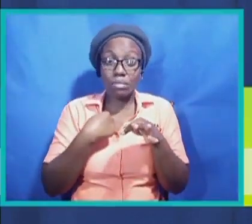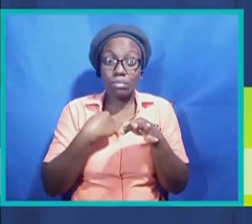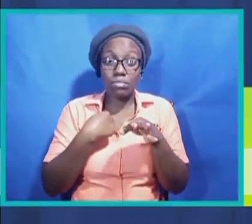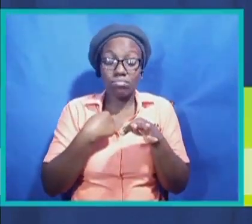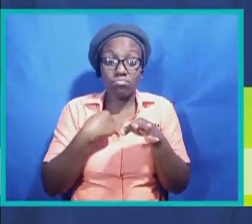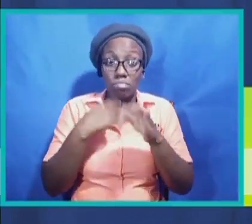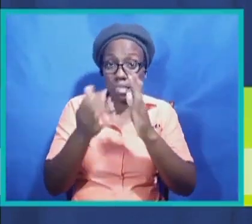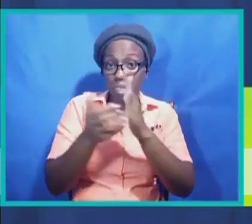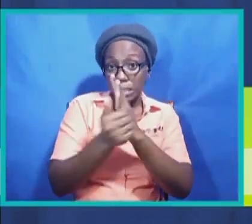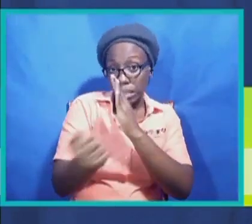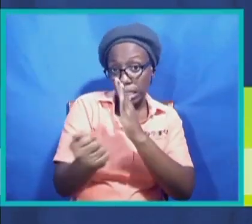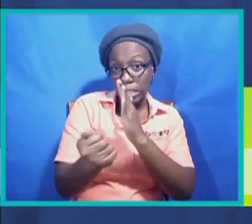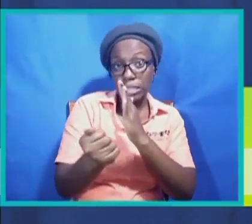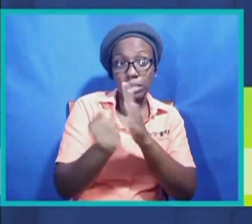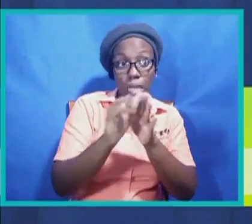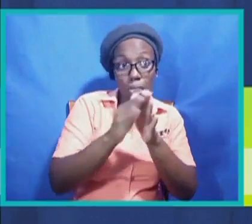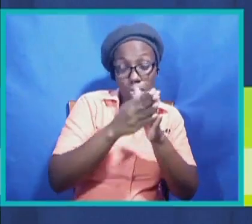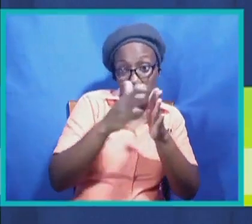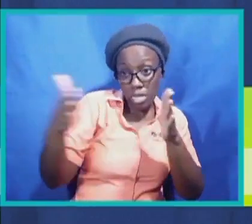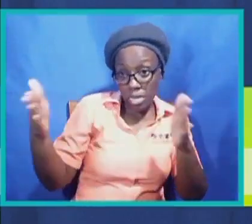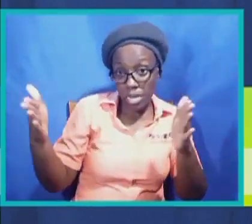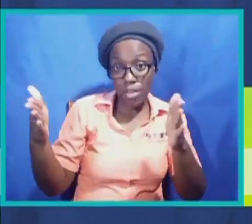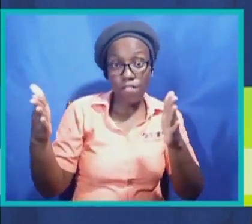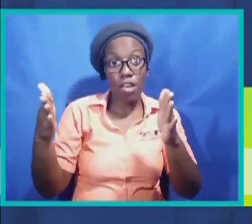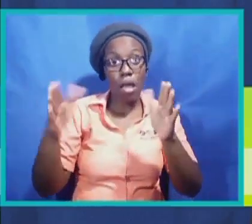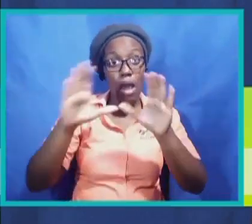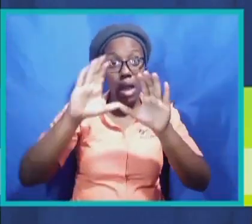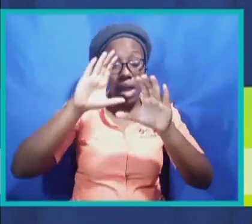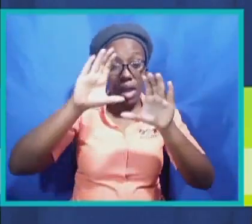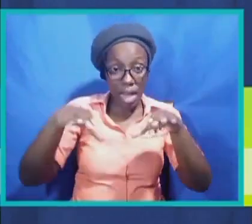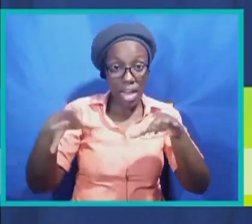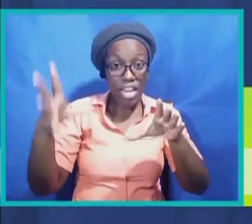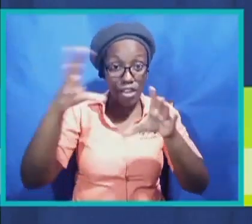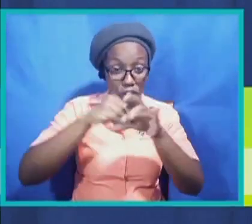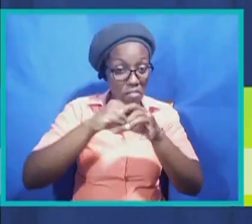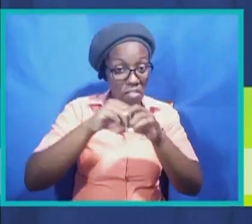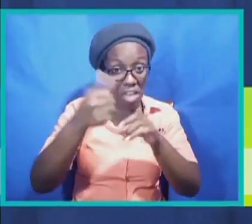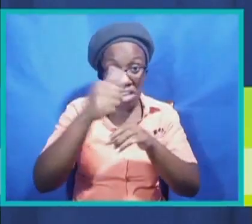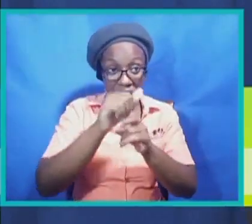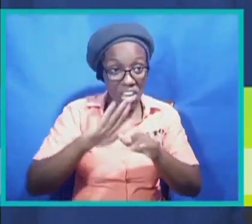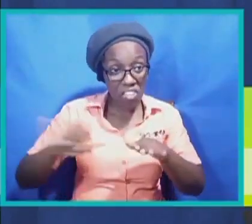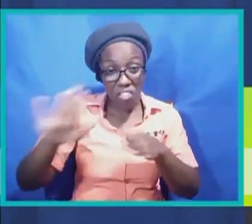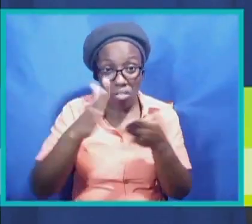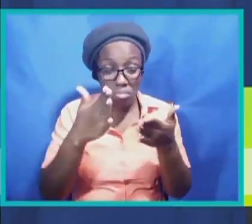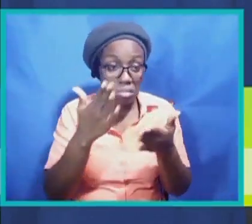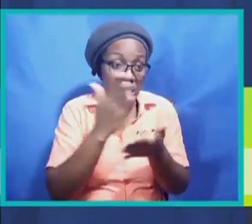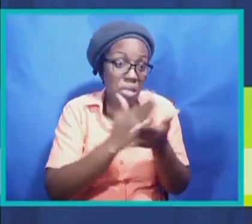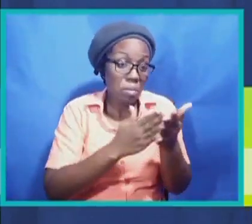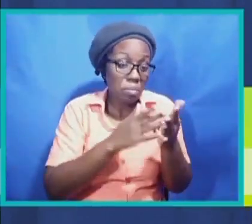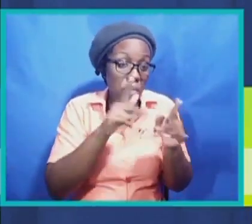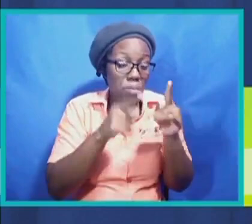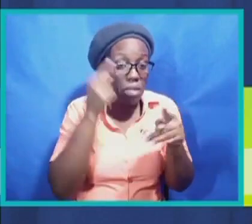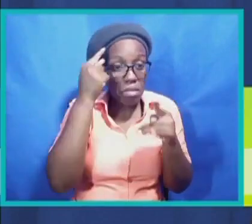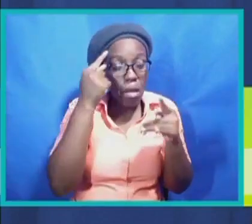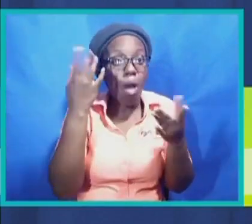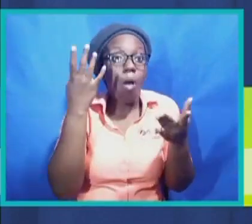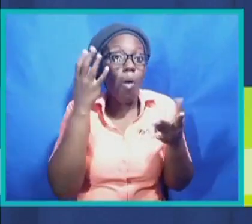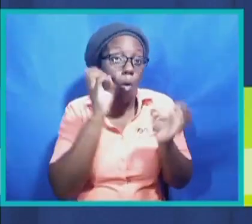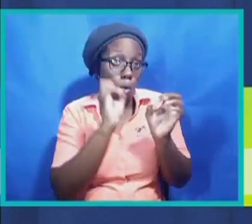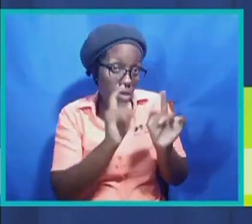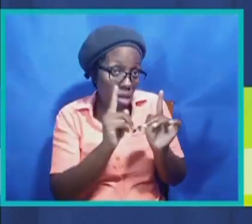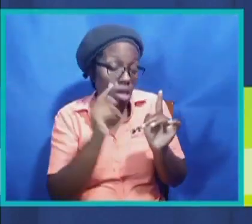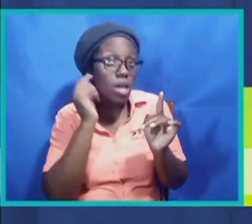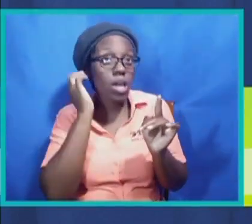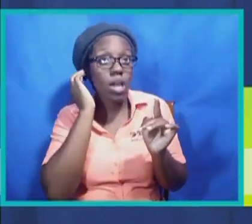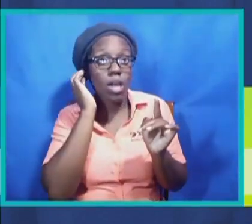okay, well, you get your feet wet, you realize, okay, these are the things that I want to be a little more involved in, so you allow the flexibility